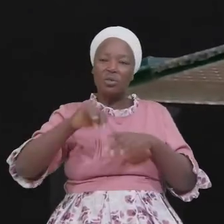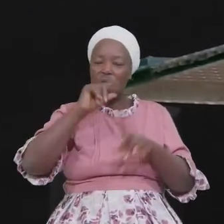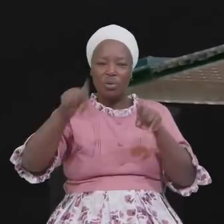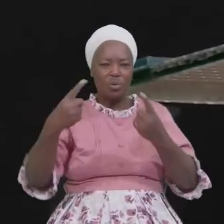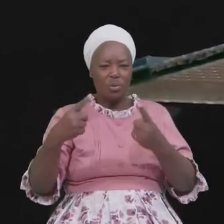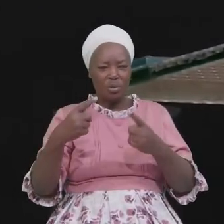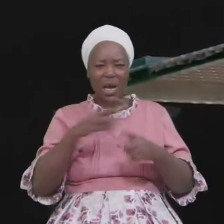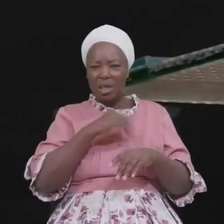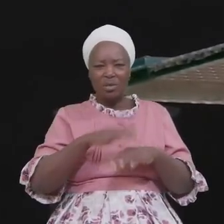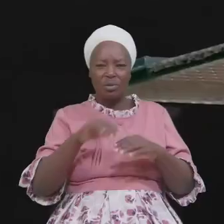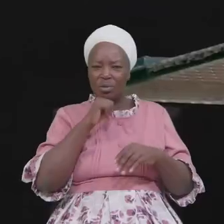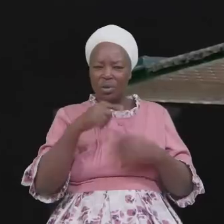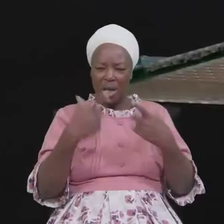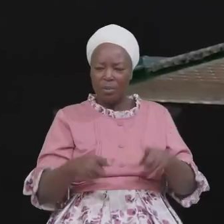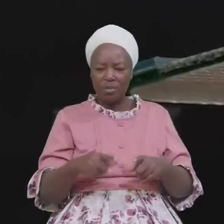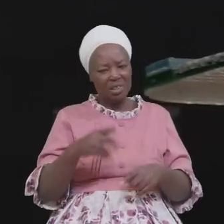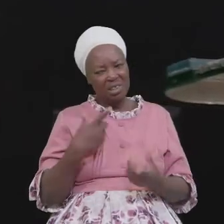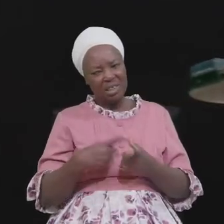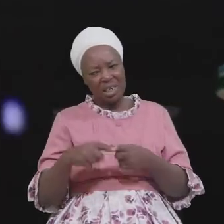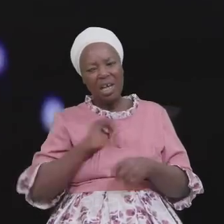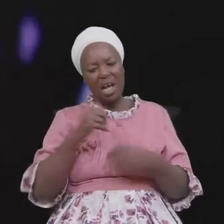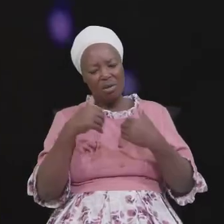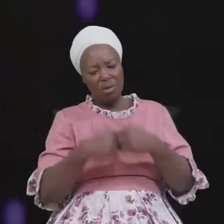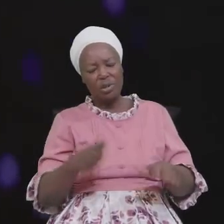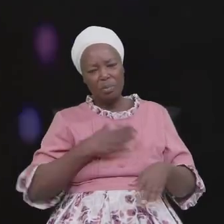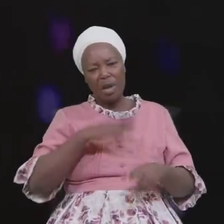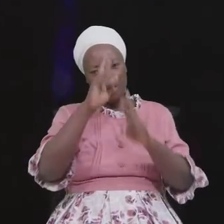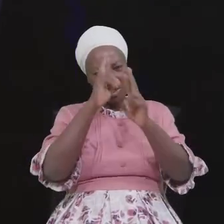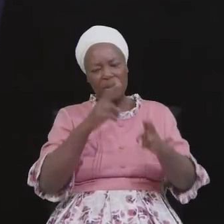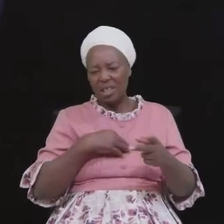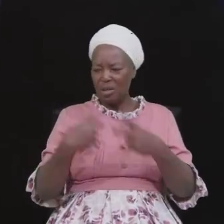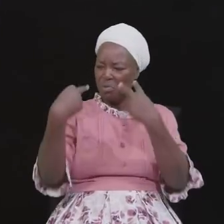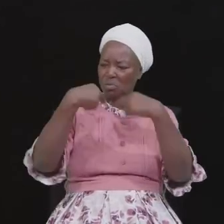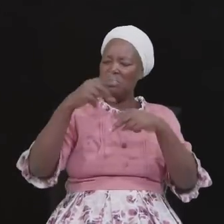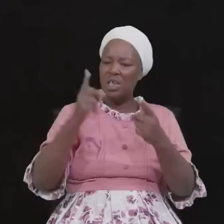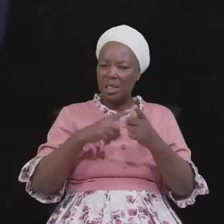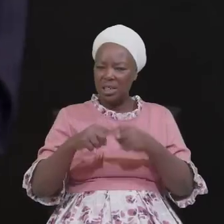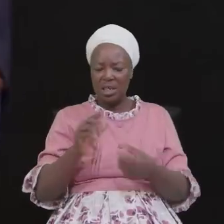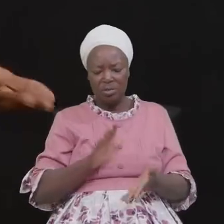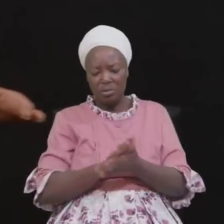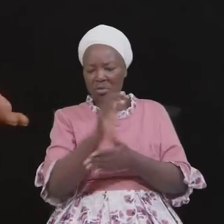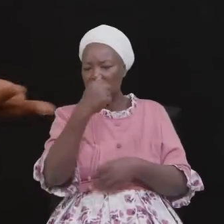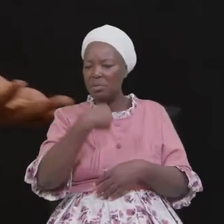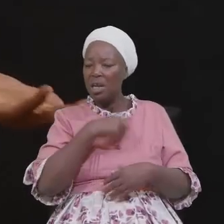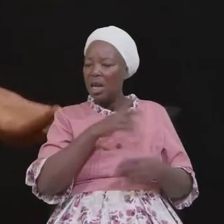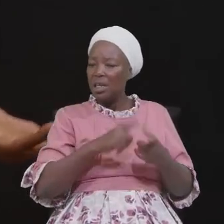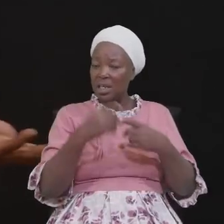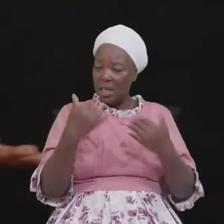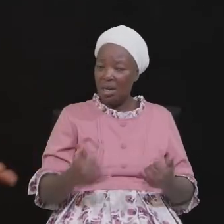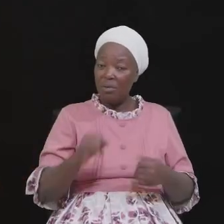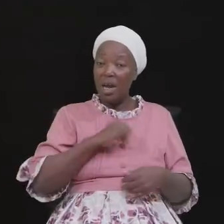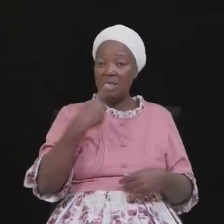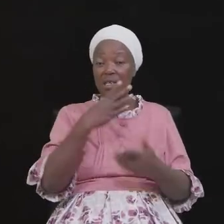my respect. They have been looking at me as a believable, trustable leader. Now I